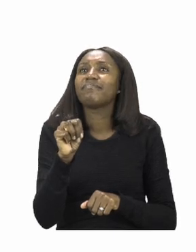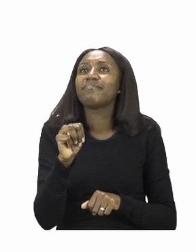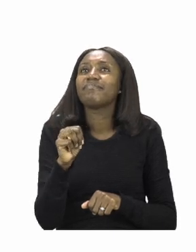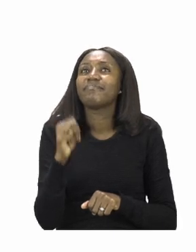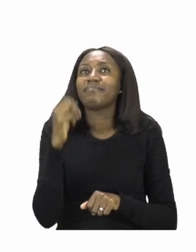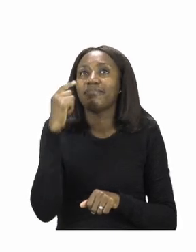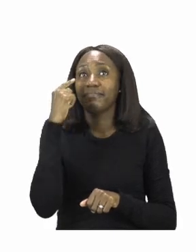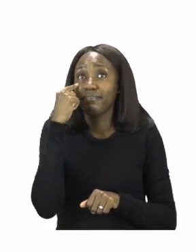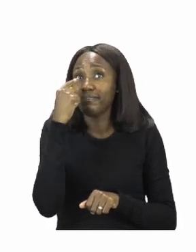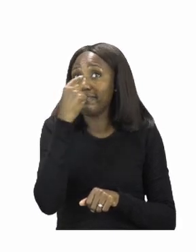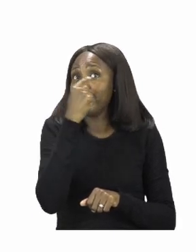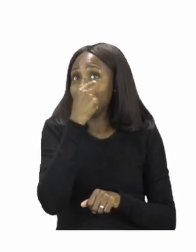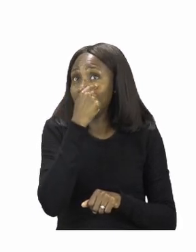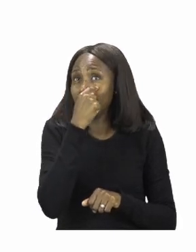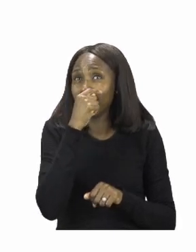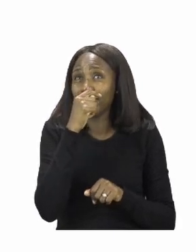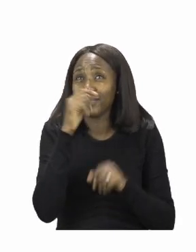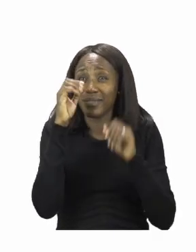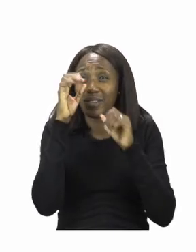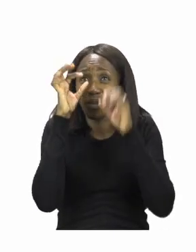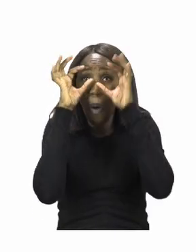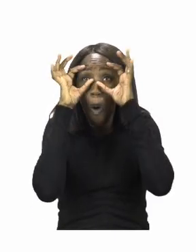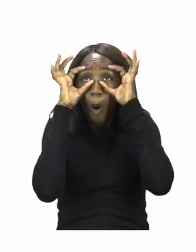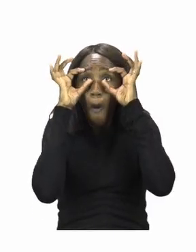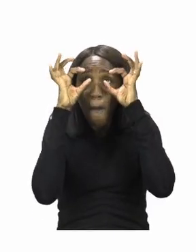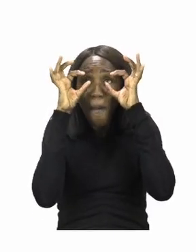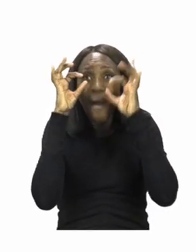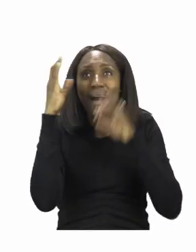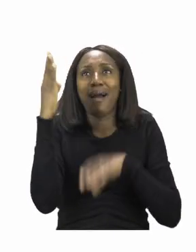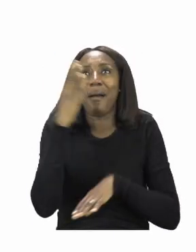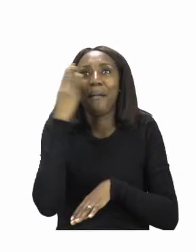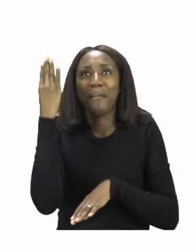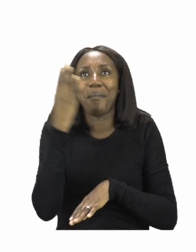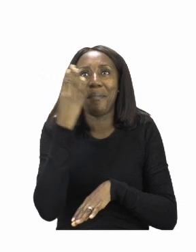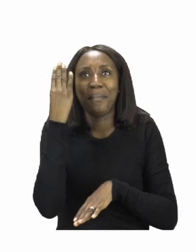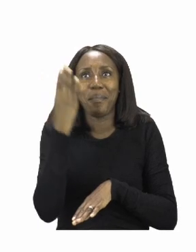I have 2 big blue eyes.